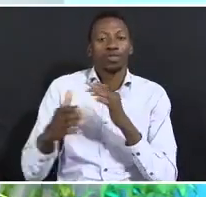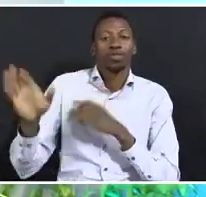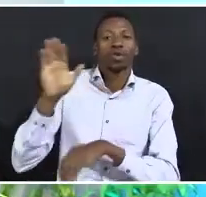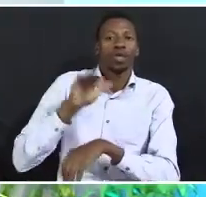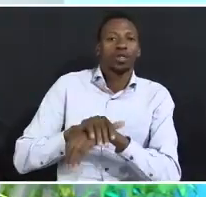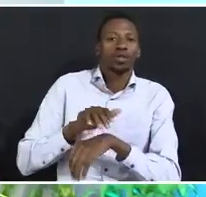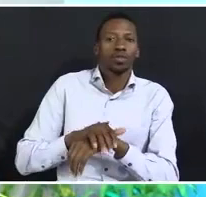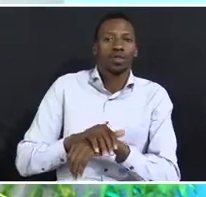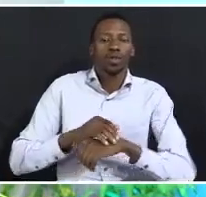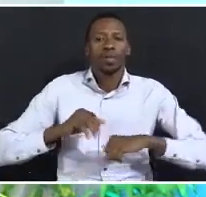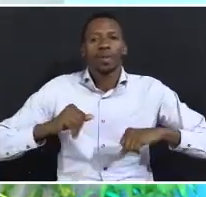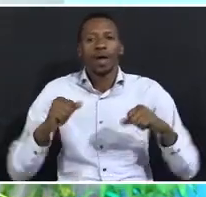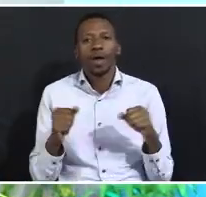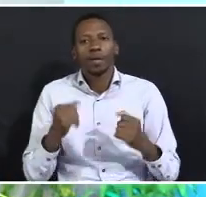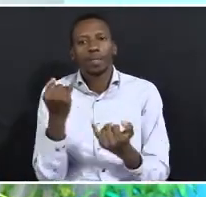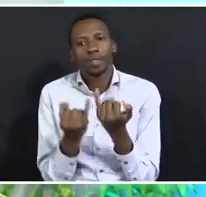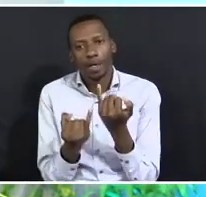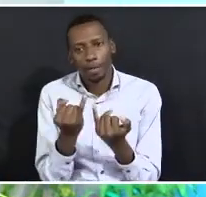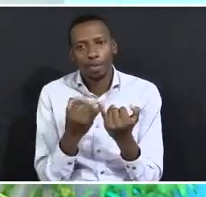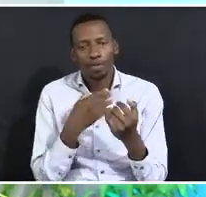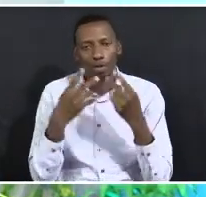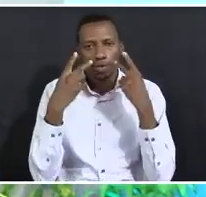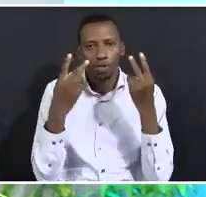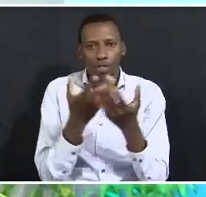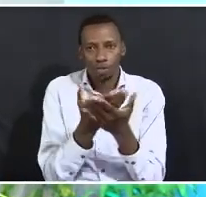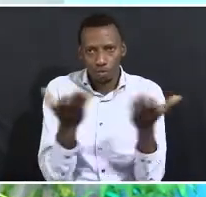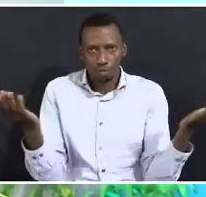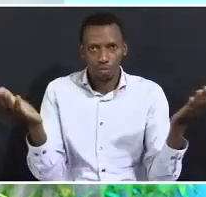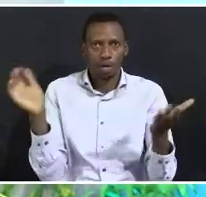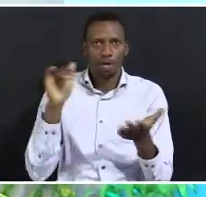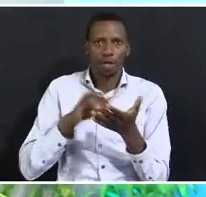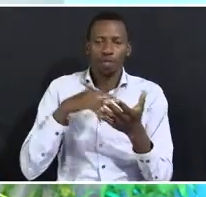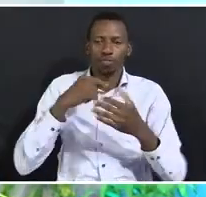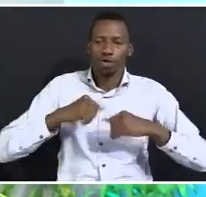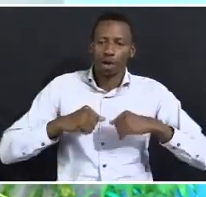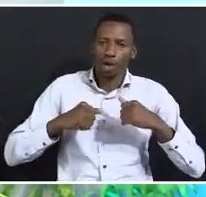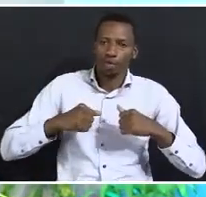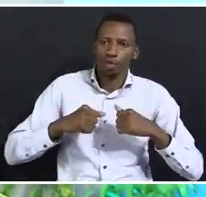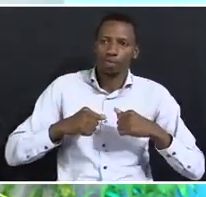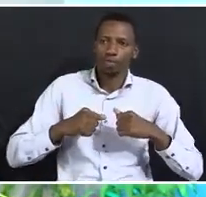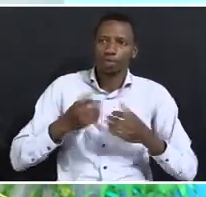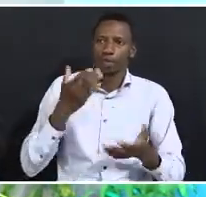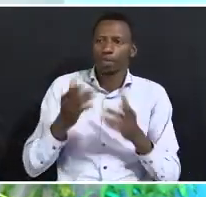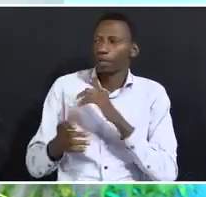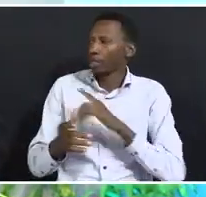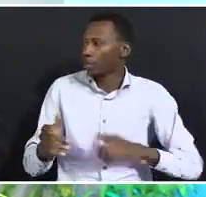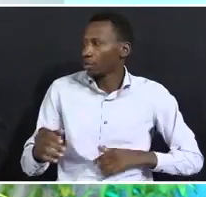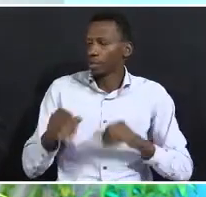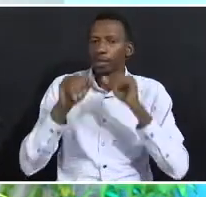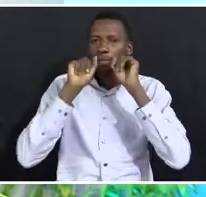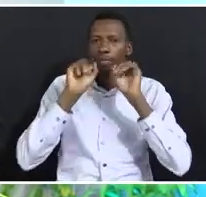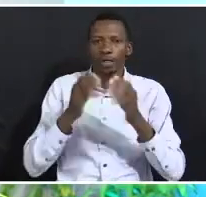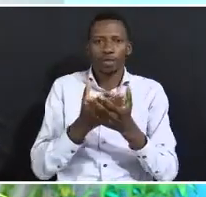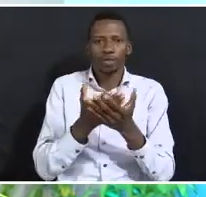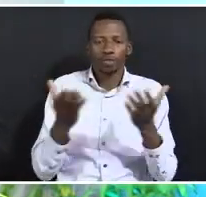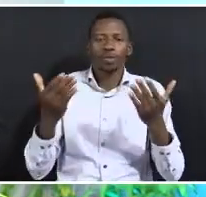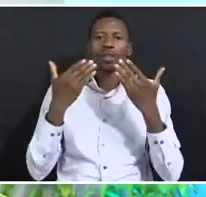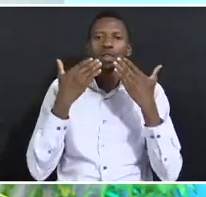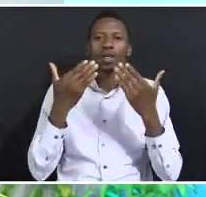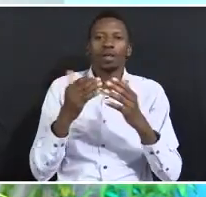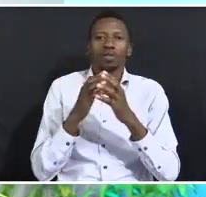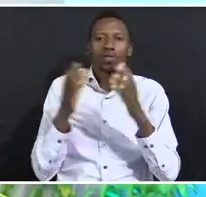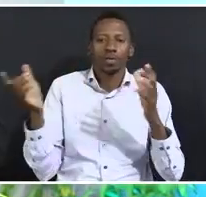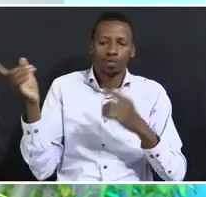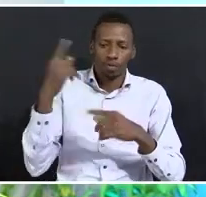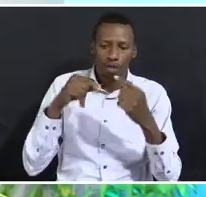Sabbath. Let me see you once again, those who are happy to be in the house of the Lord. May the Lord bless you. Thank you so much for being here.